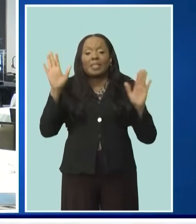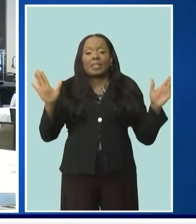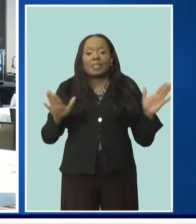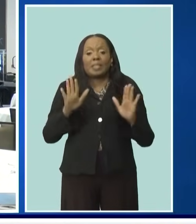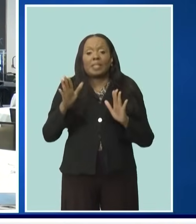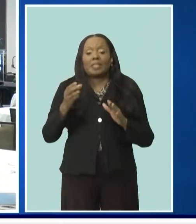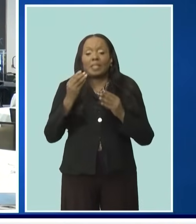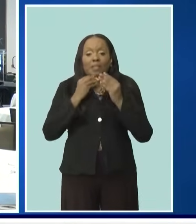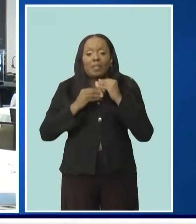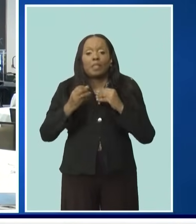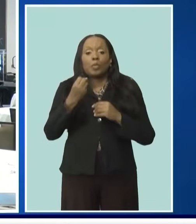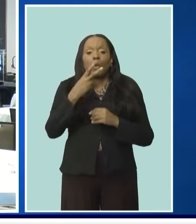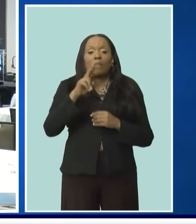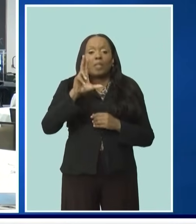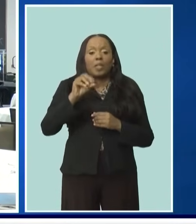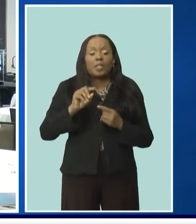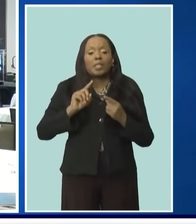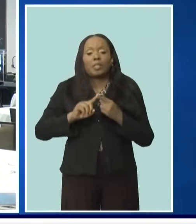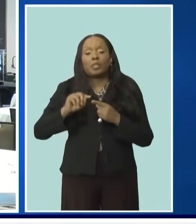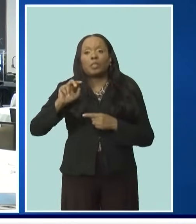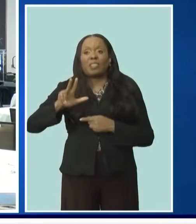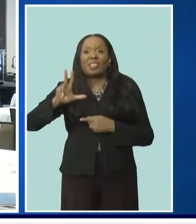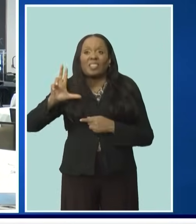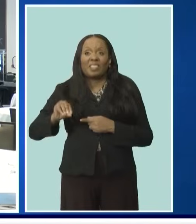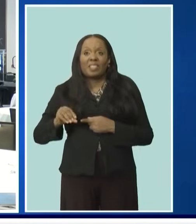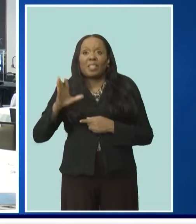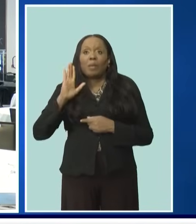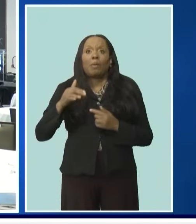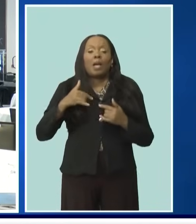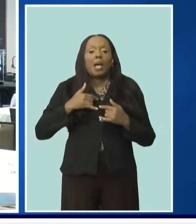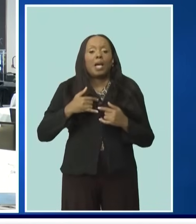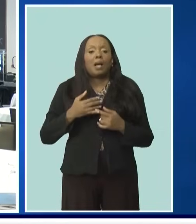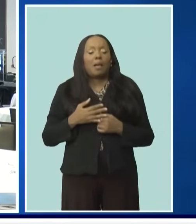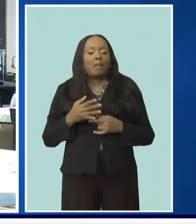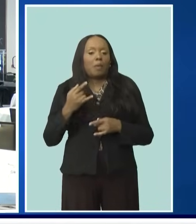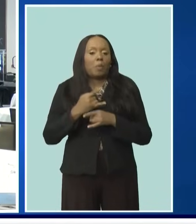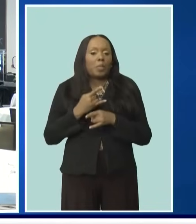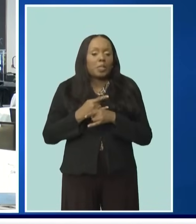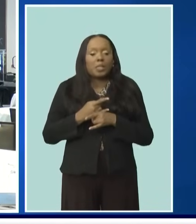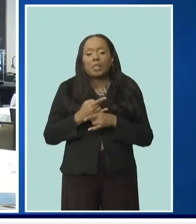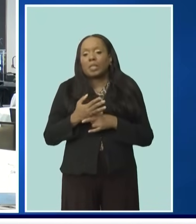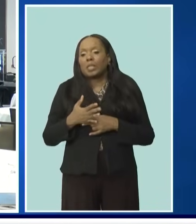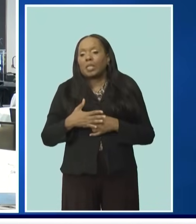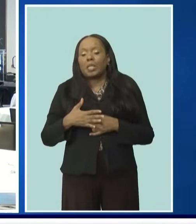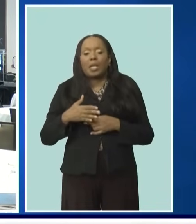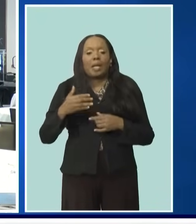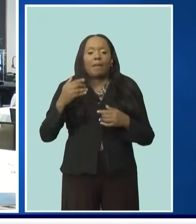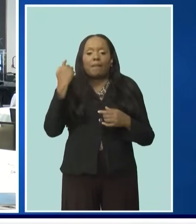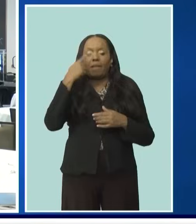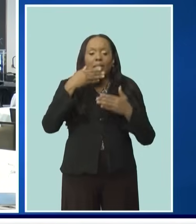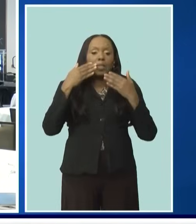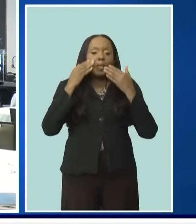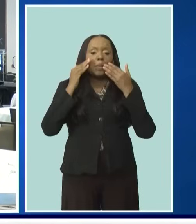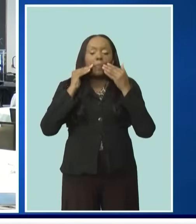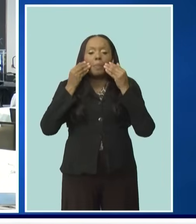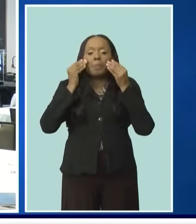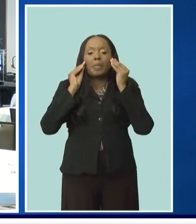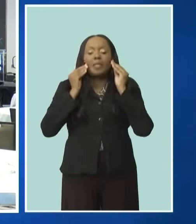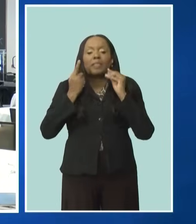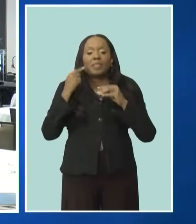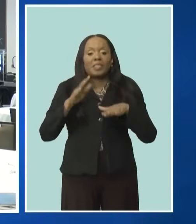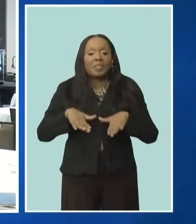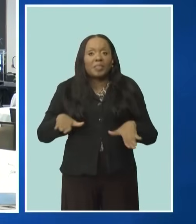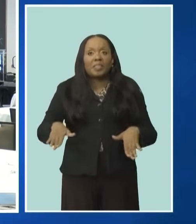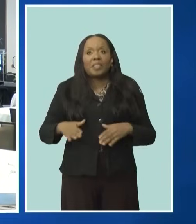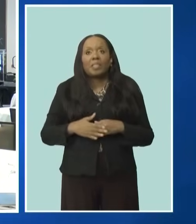until 3:30. We'll have our live whiskey station. We'll also have face painting for the children. We'll have a live carving